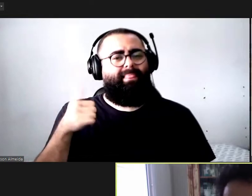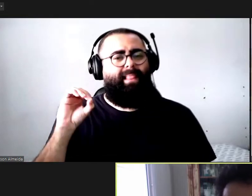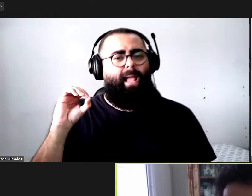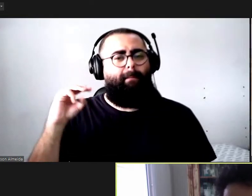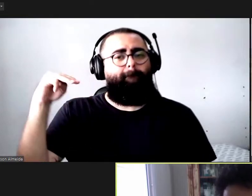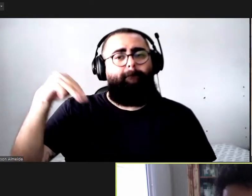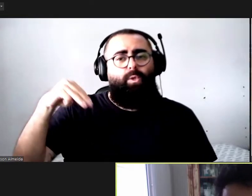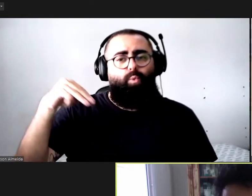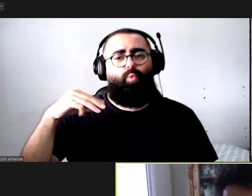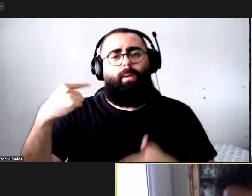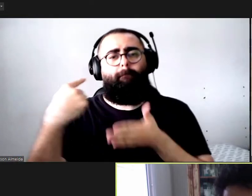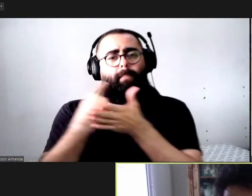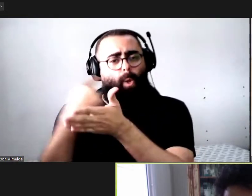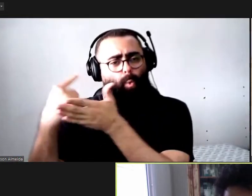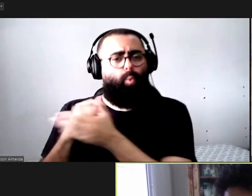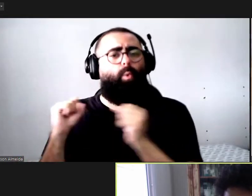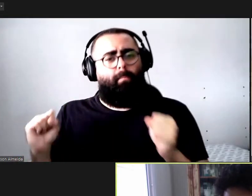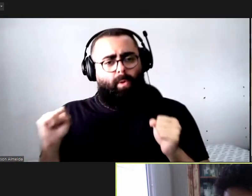please.